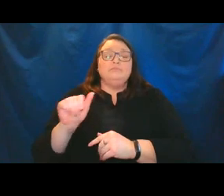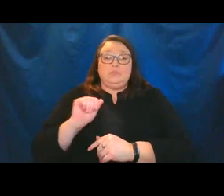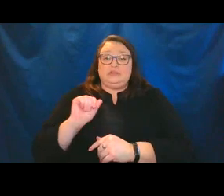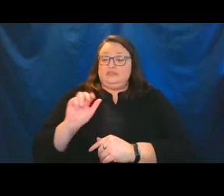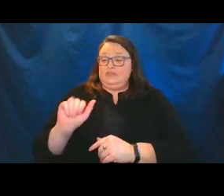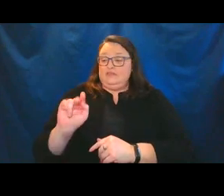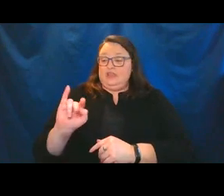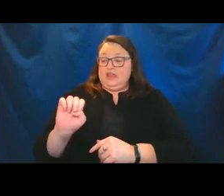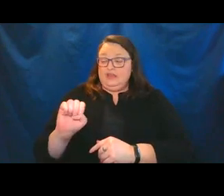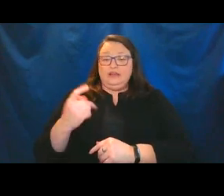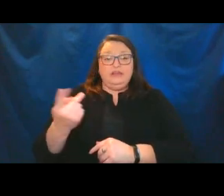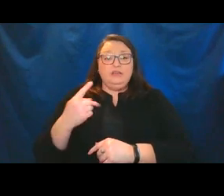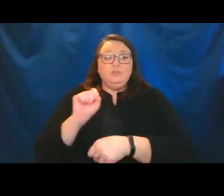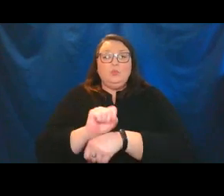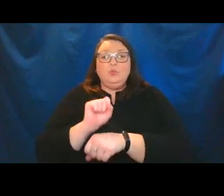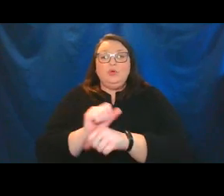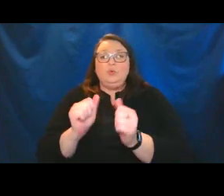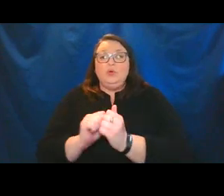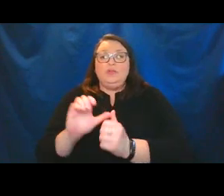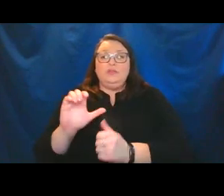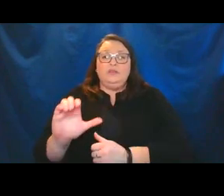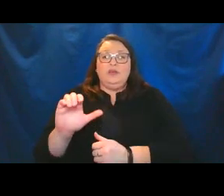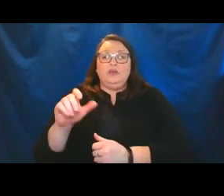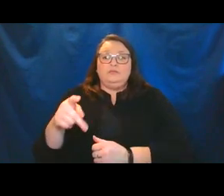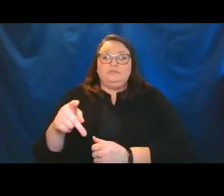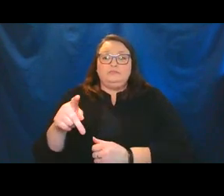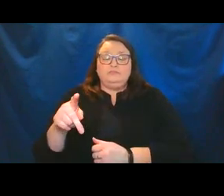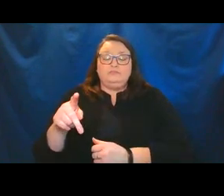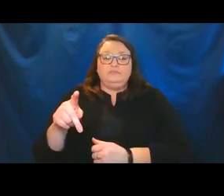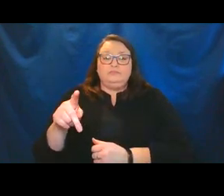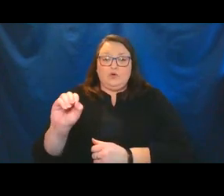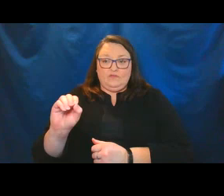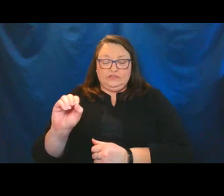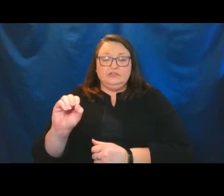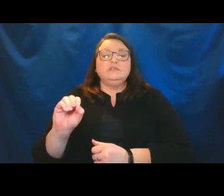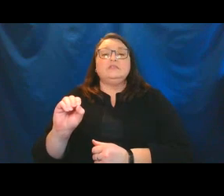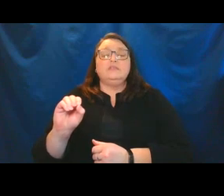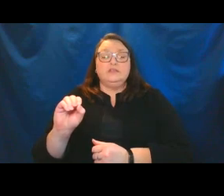build out, assist other contractors building out